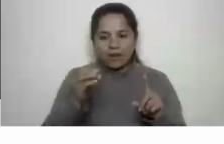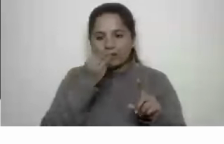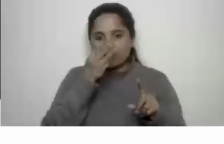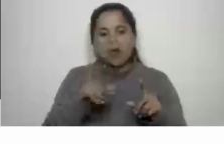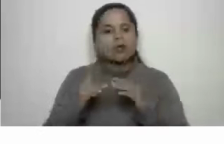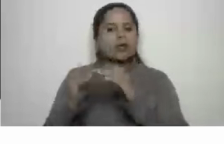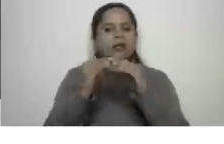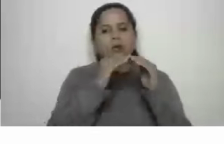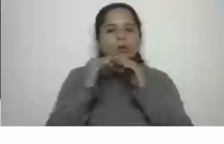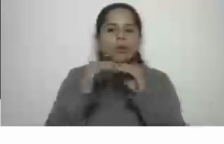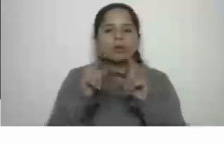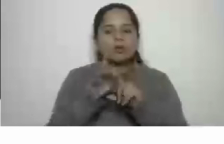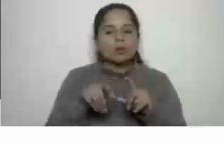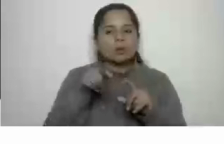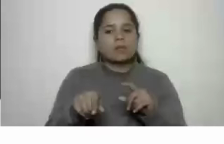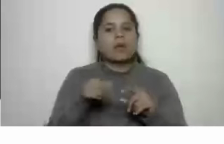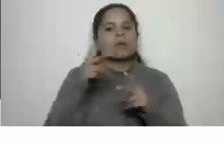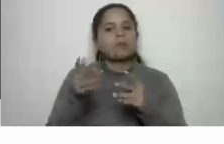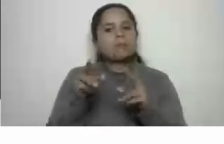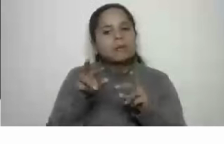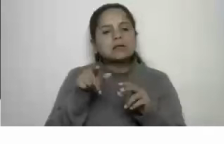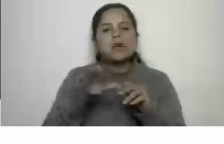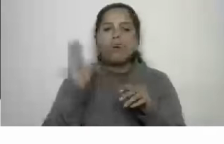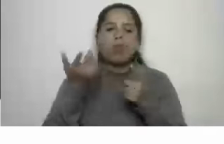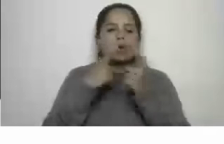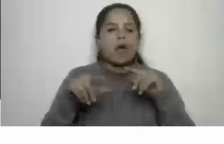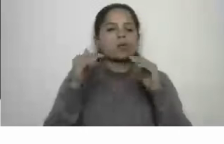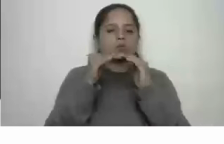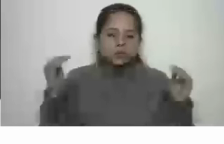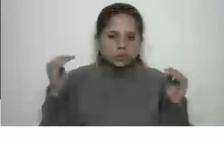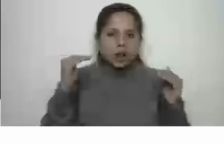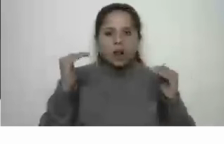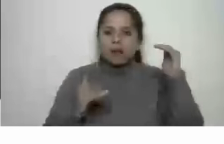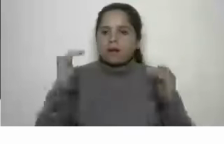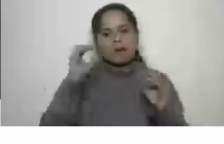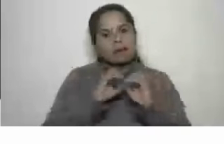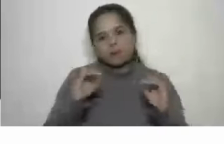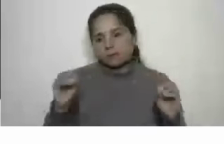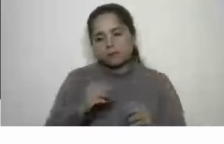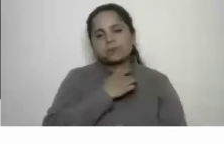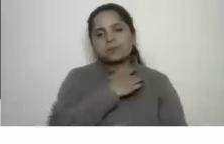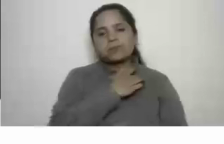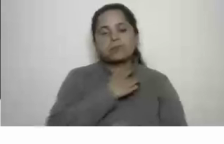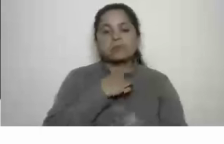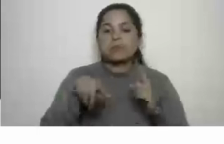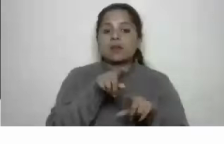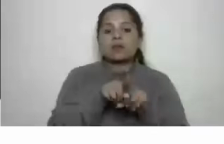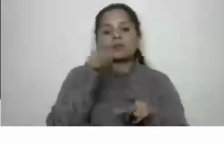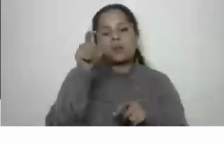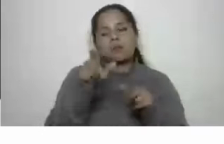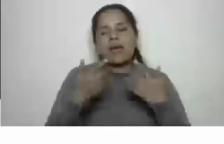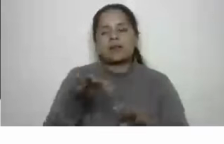So these languages are perceived as equals. And there's the tendency, like if someone is